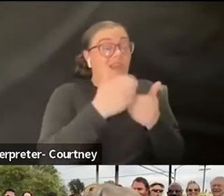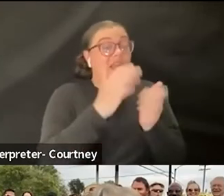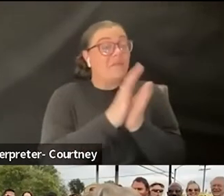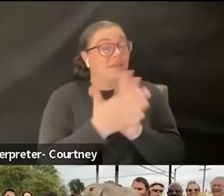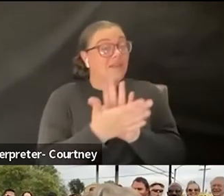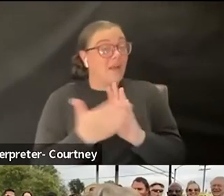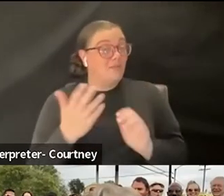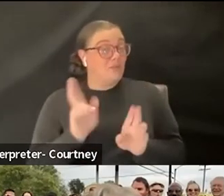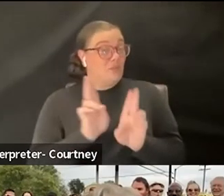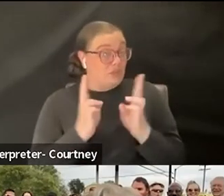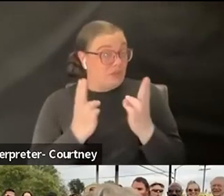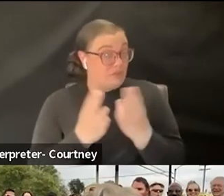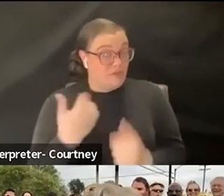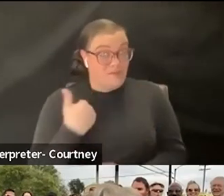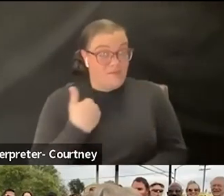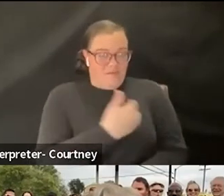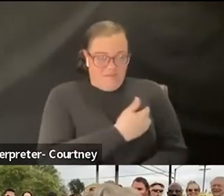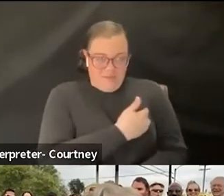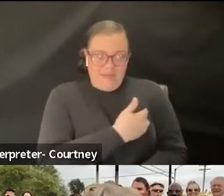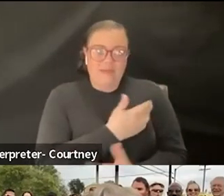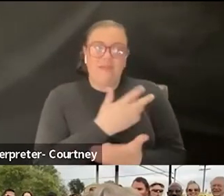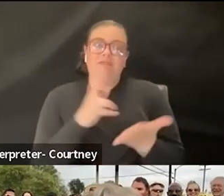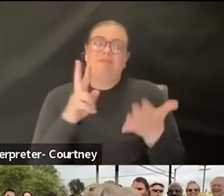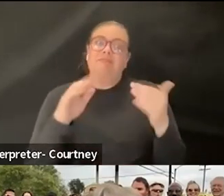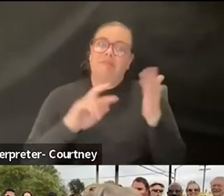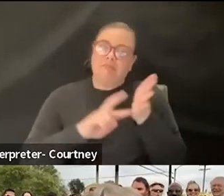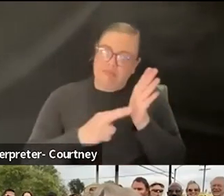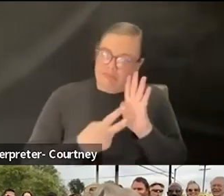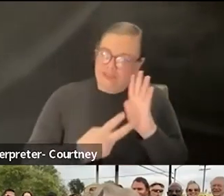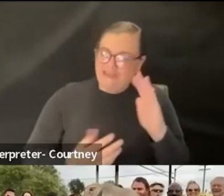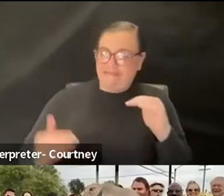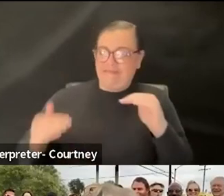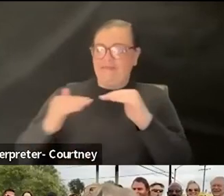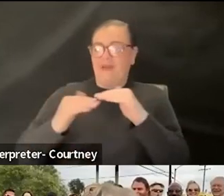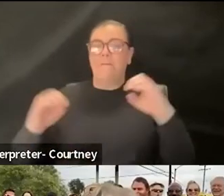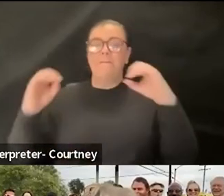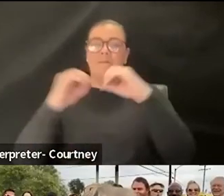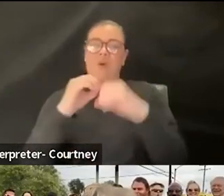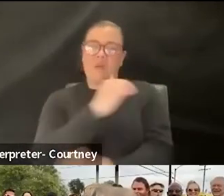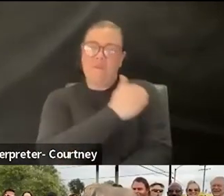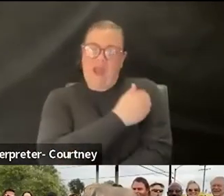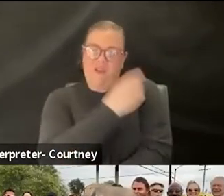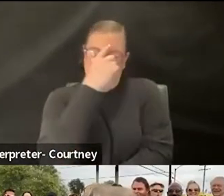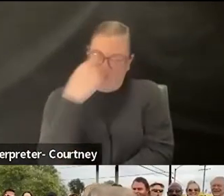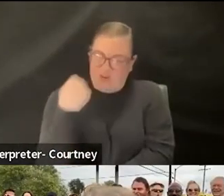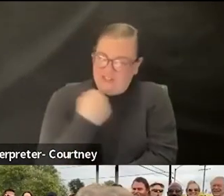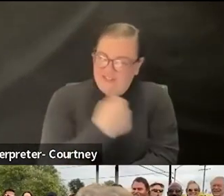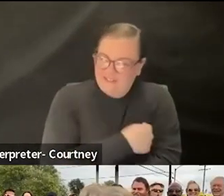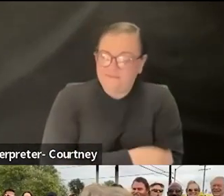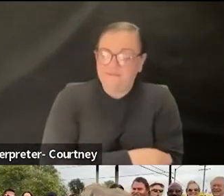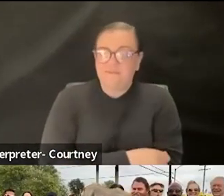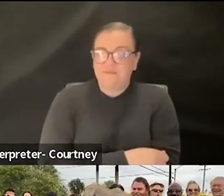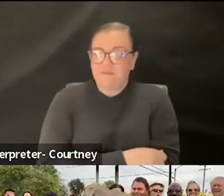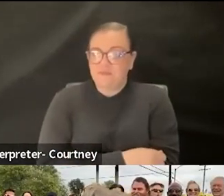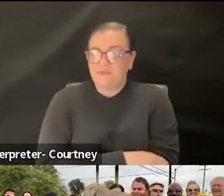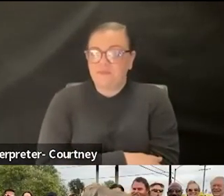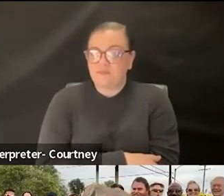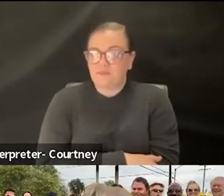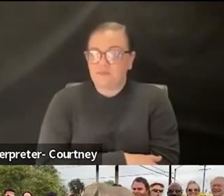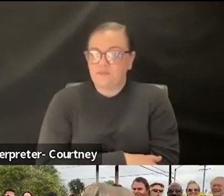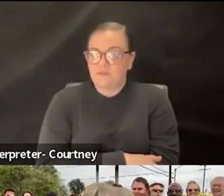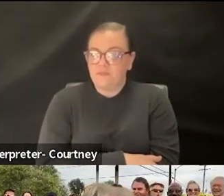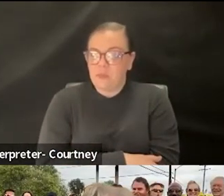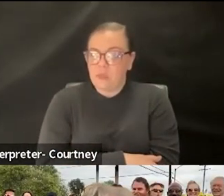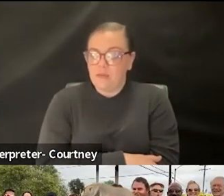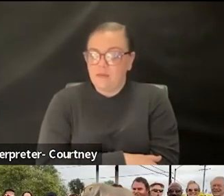have. I love that. I love that. I think what Amy and many other people were talking about